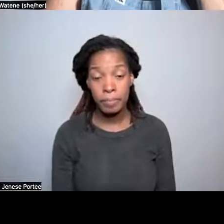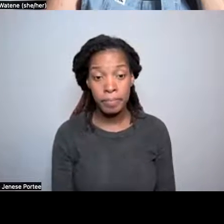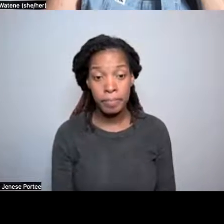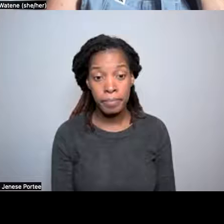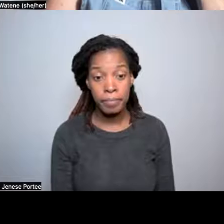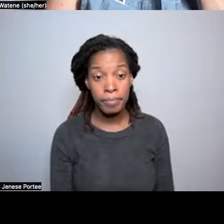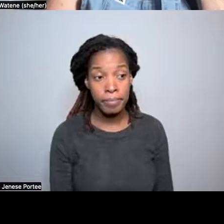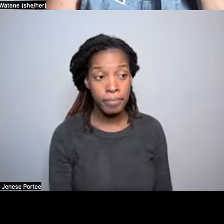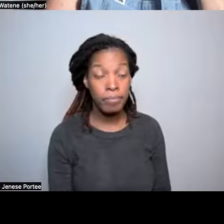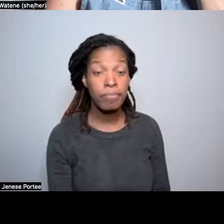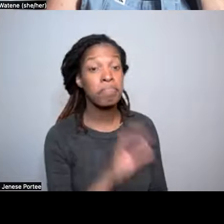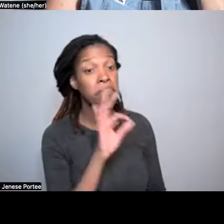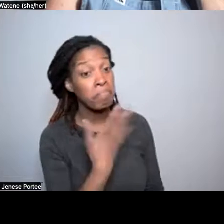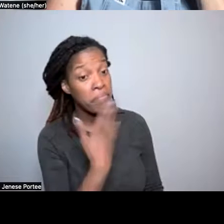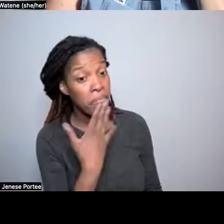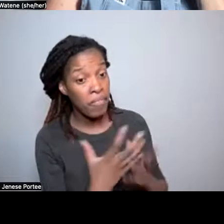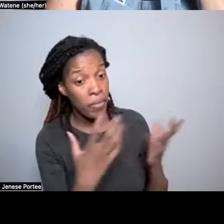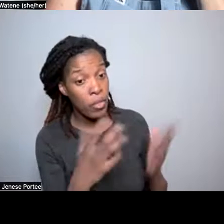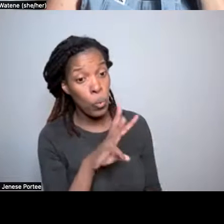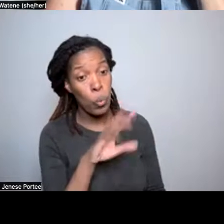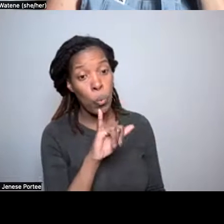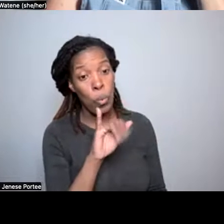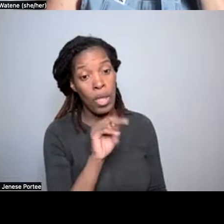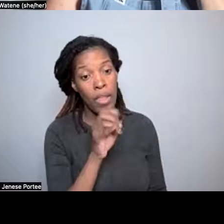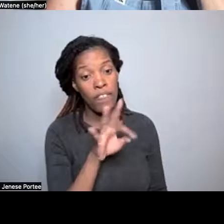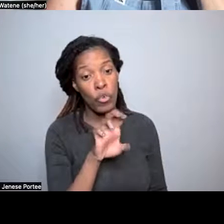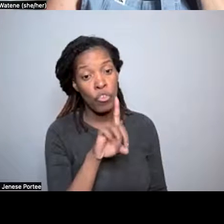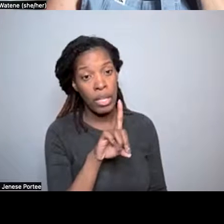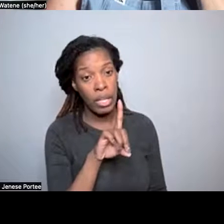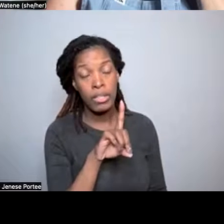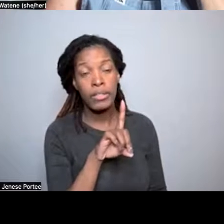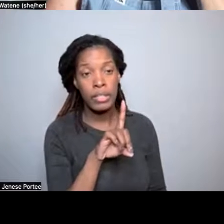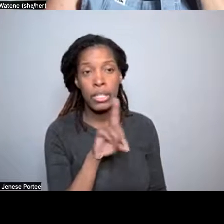Yes. Thank you very much, Winfred. And it's important to